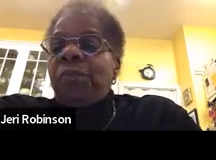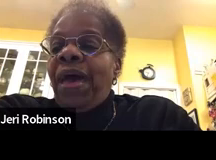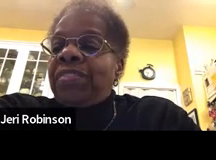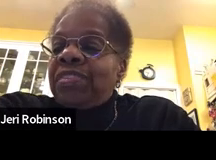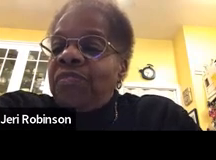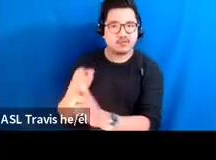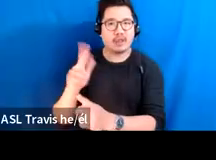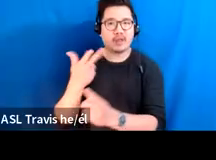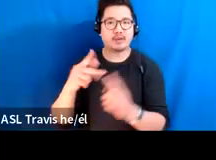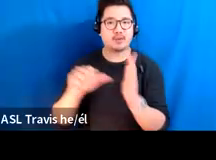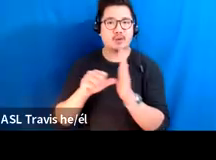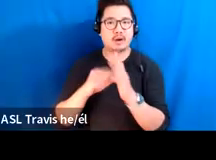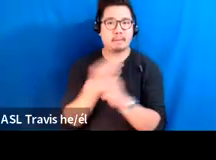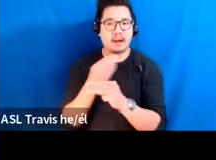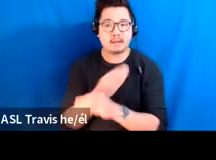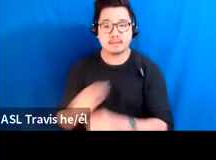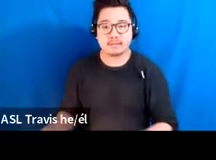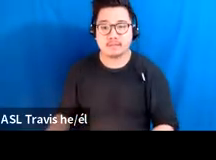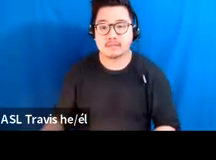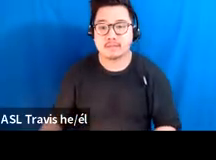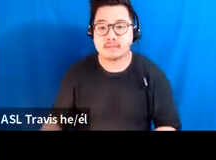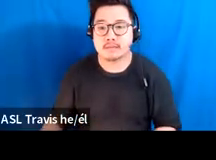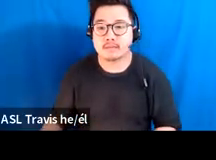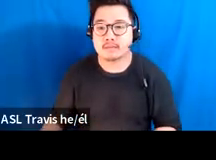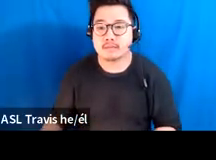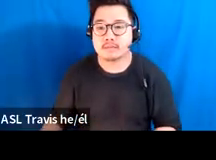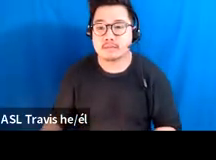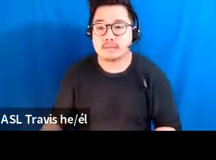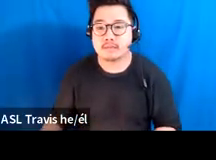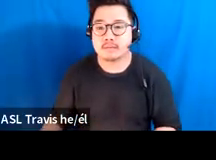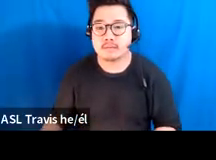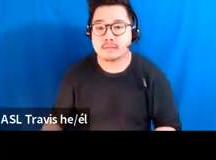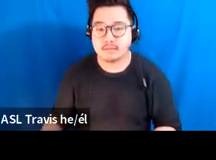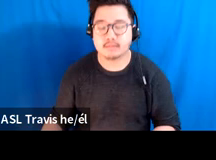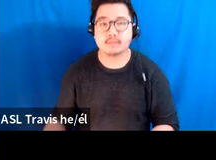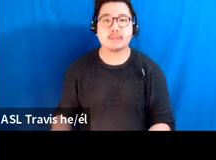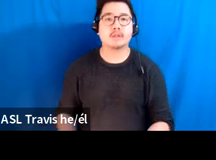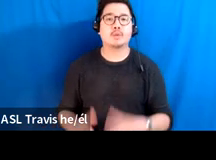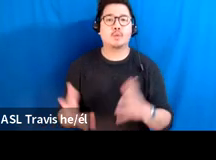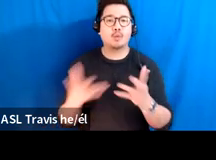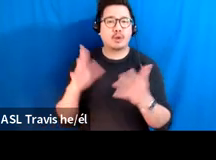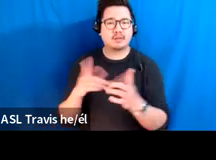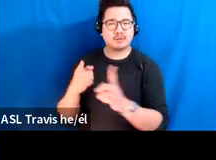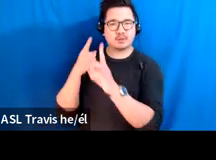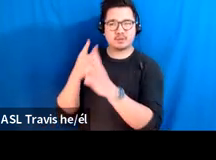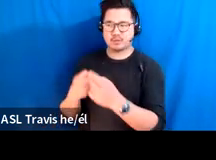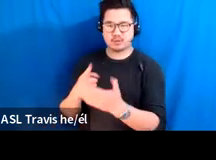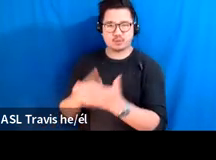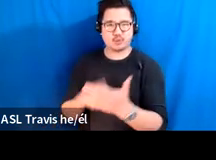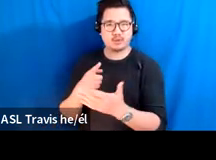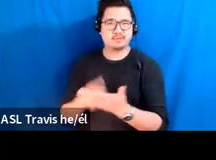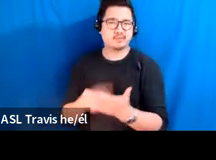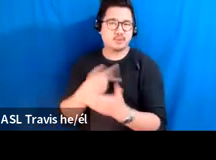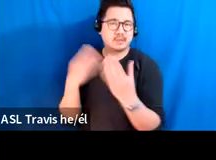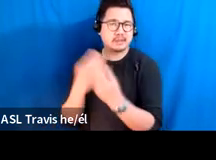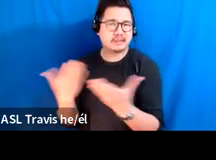their grade math fourth the sixth grade what are the messages back to the teachers in the earlier years as we are getting ready for